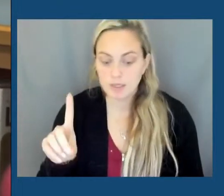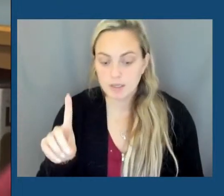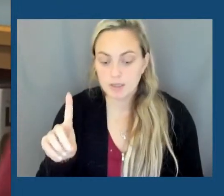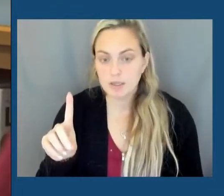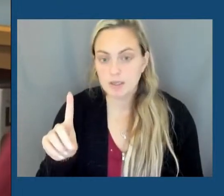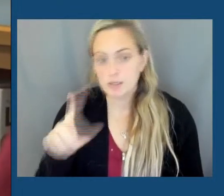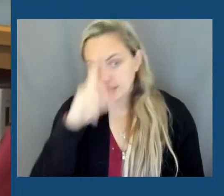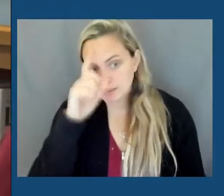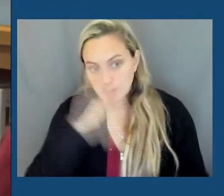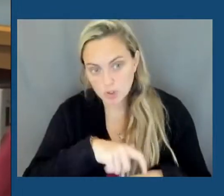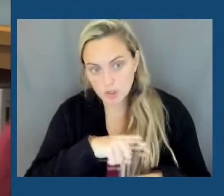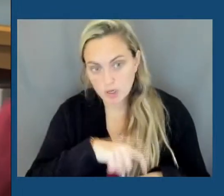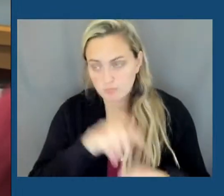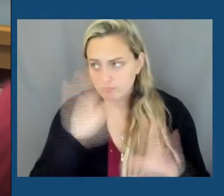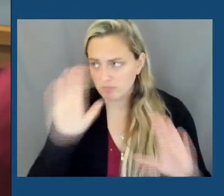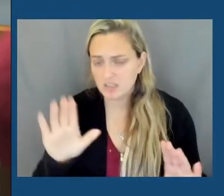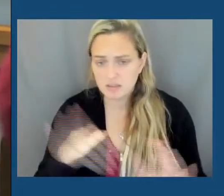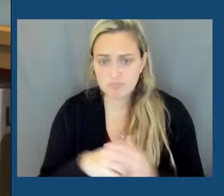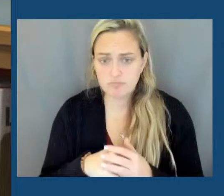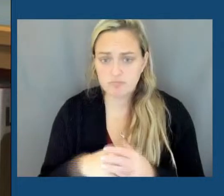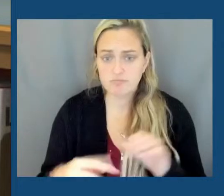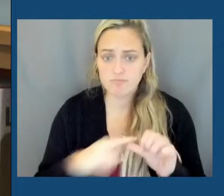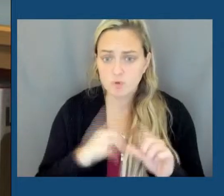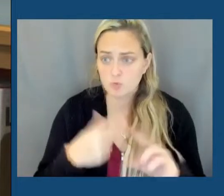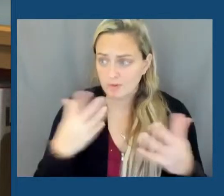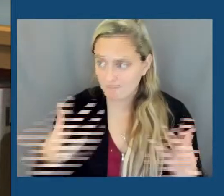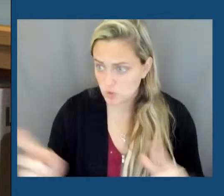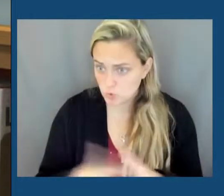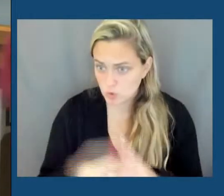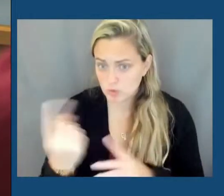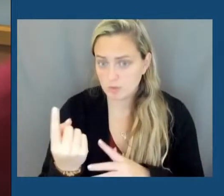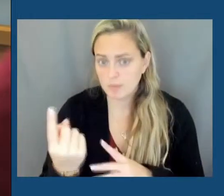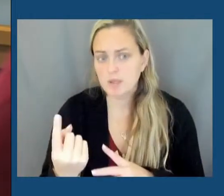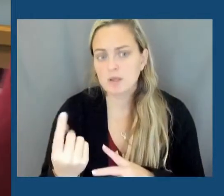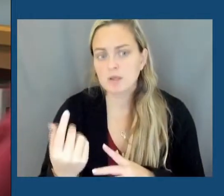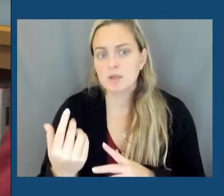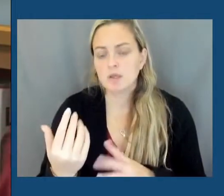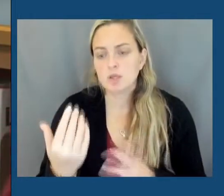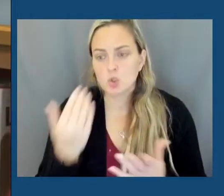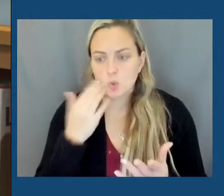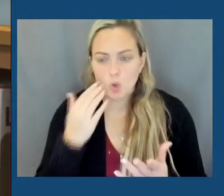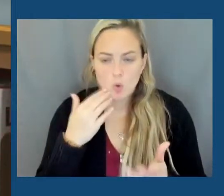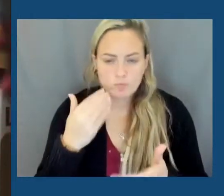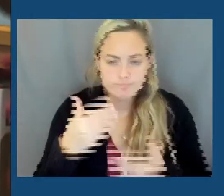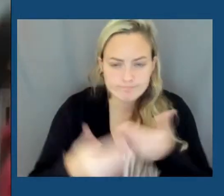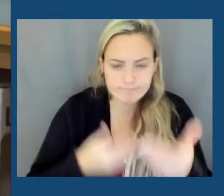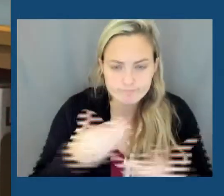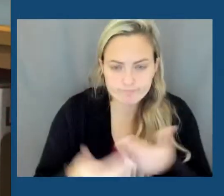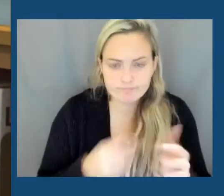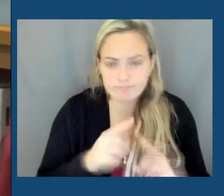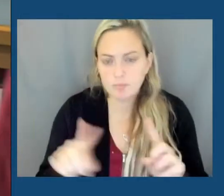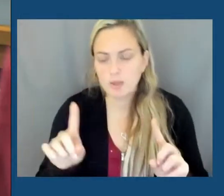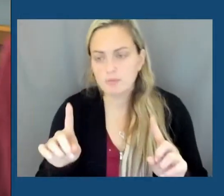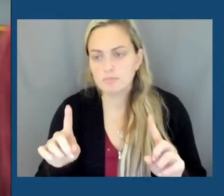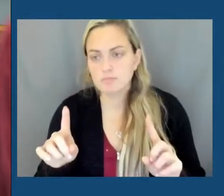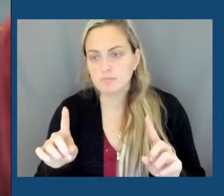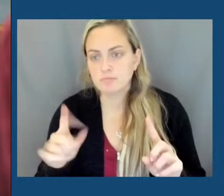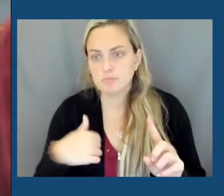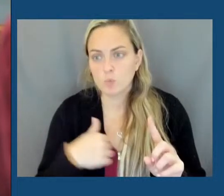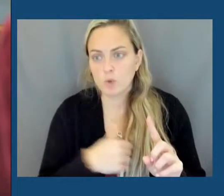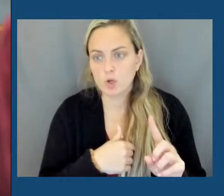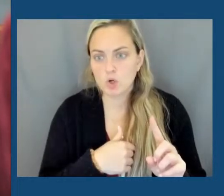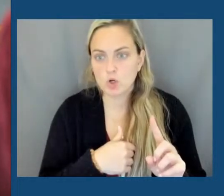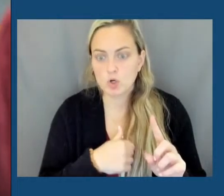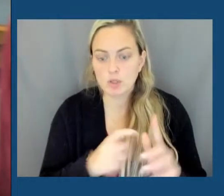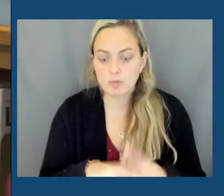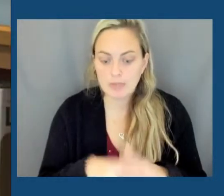summertime. It was amazing. At first, when you start something, you don't really know kind of where you're headed, but being that we're kind of at the beginning of